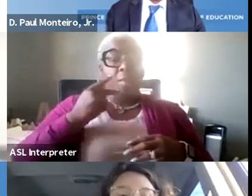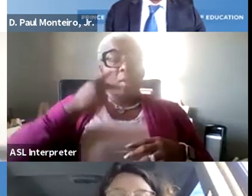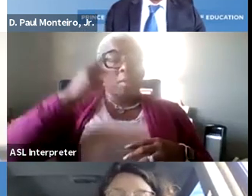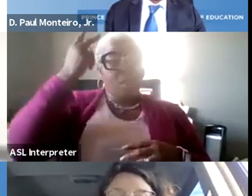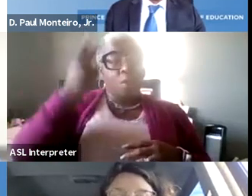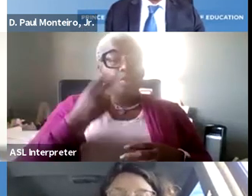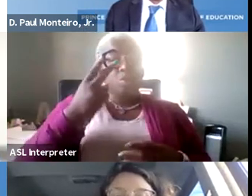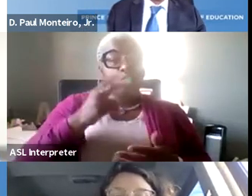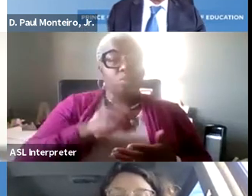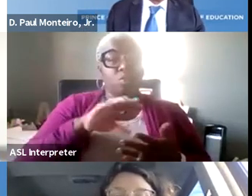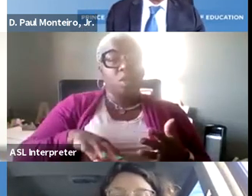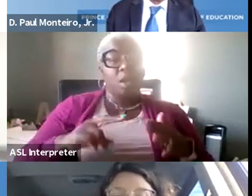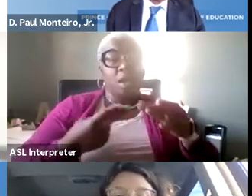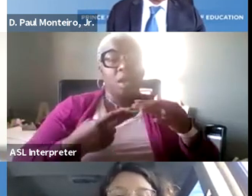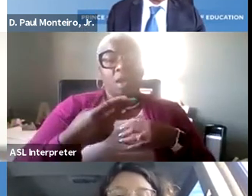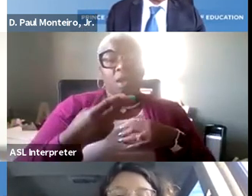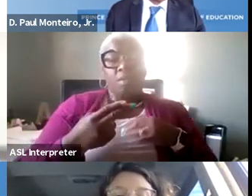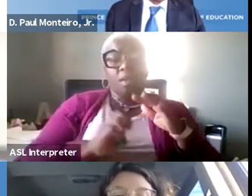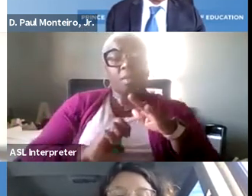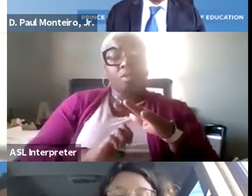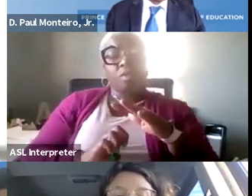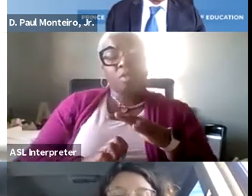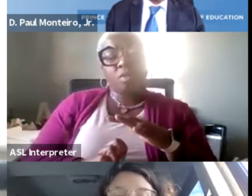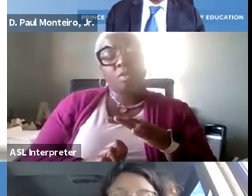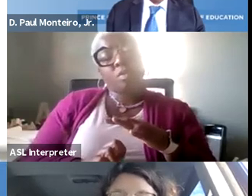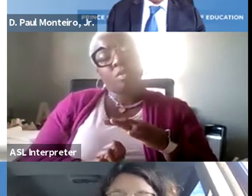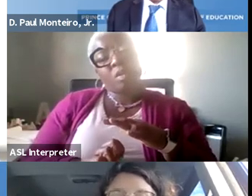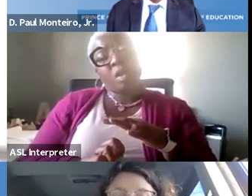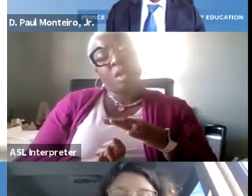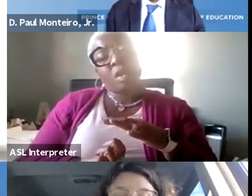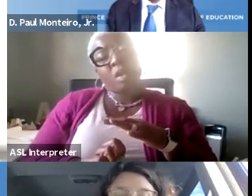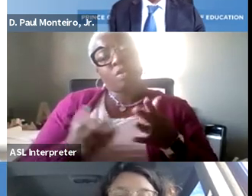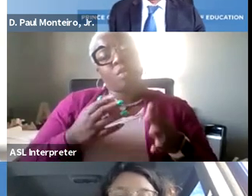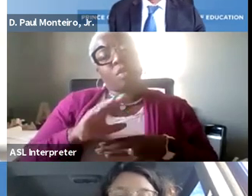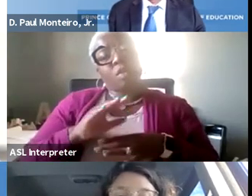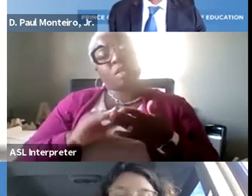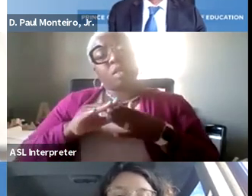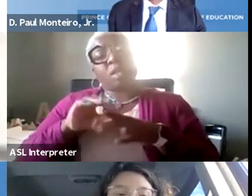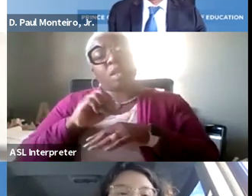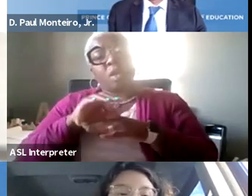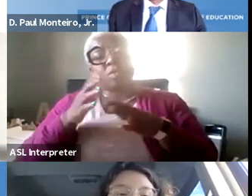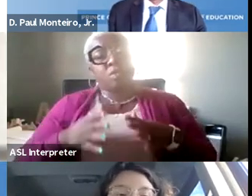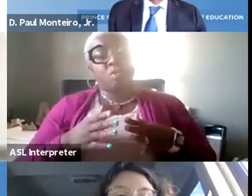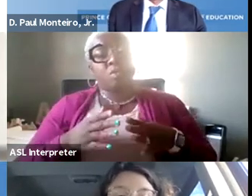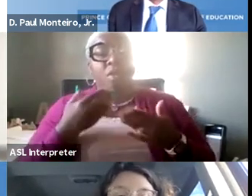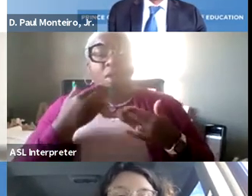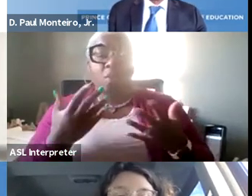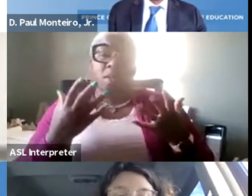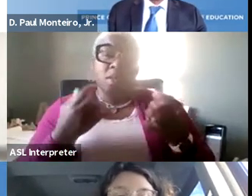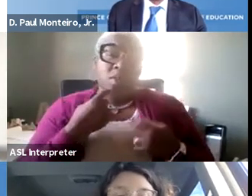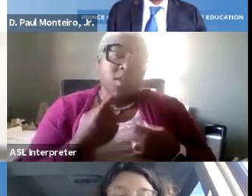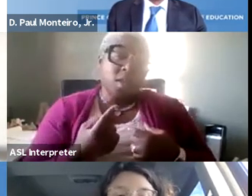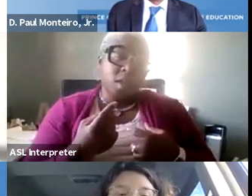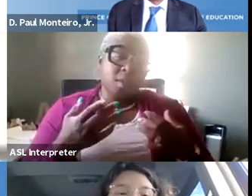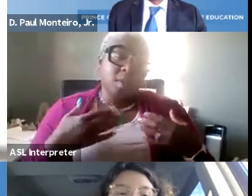at Hyattsville Elementary in Hyattsville. I also used to serve on the Hyattsville City Council. Thanks for the opportunity to speak this evening. First, I just want to say that